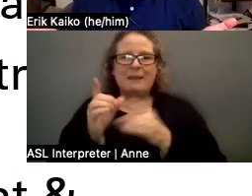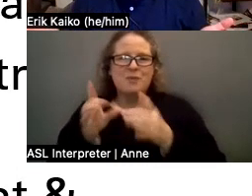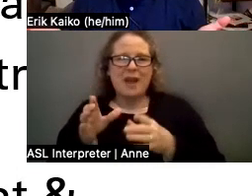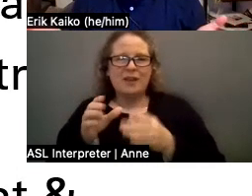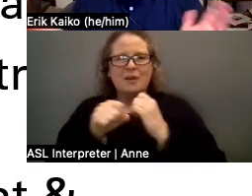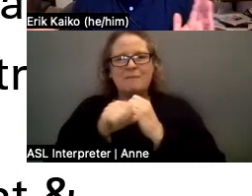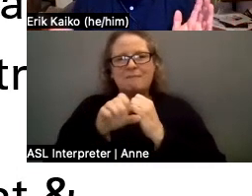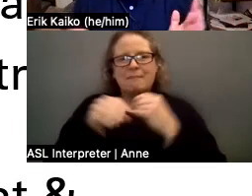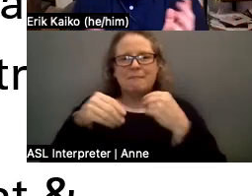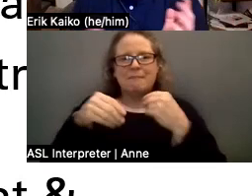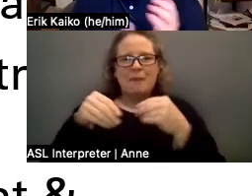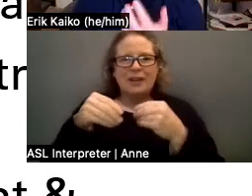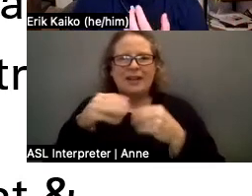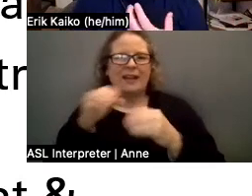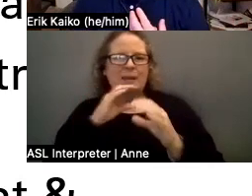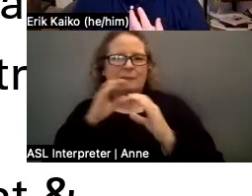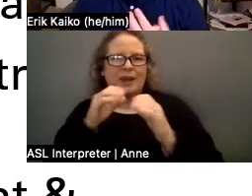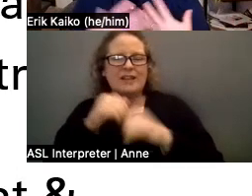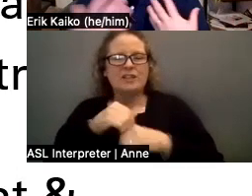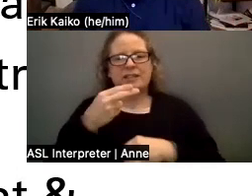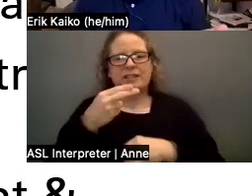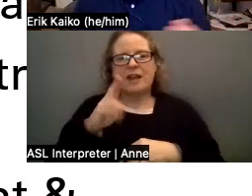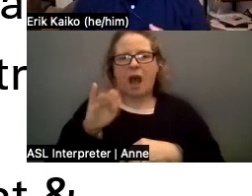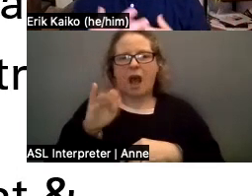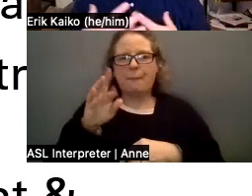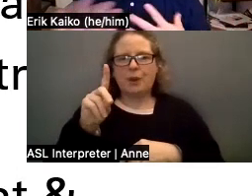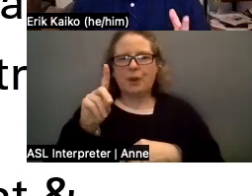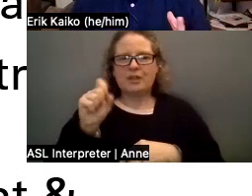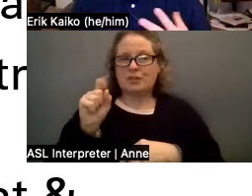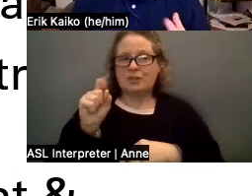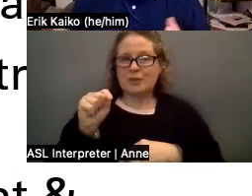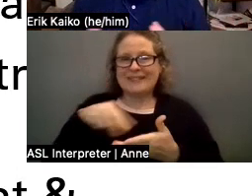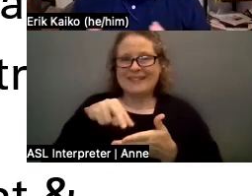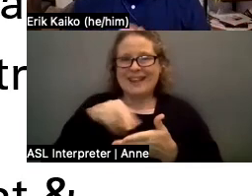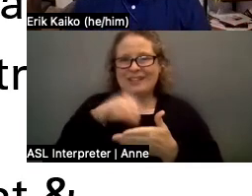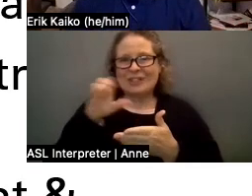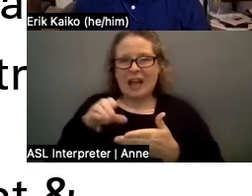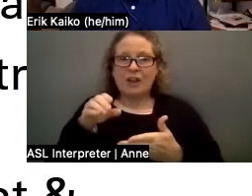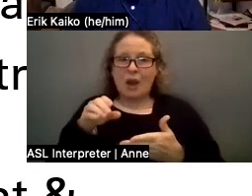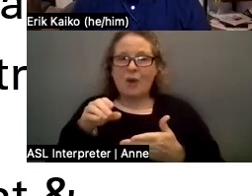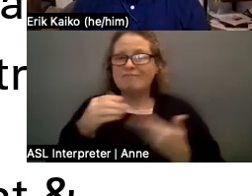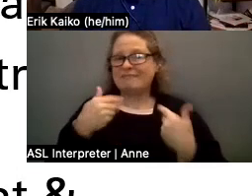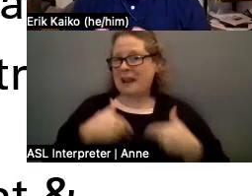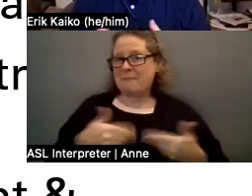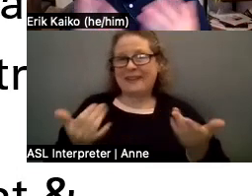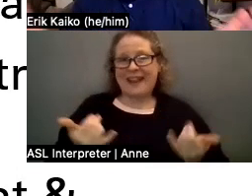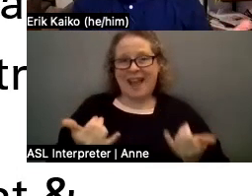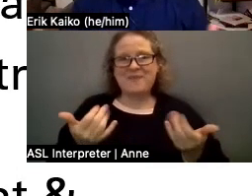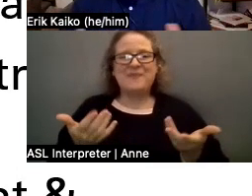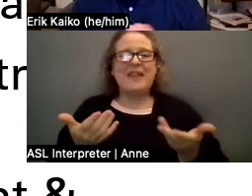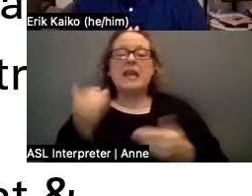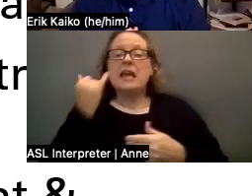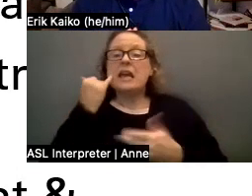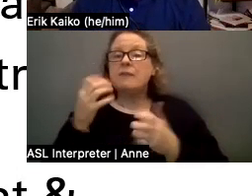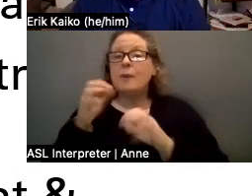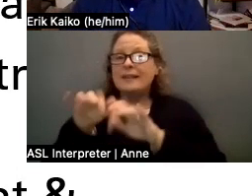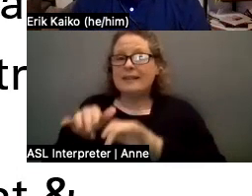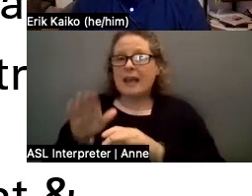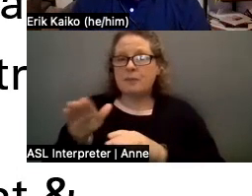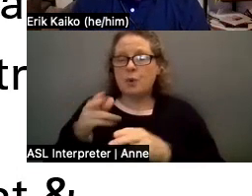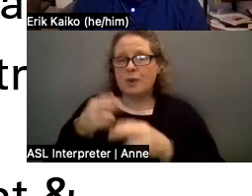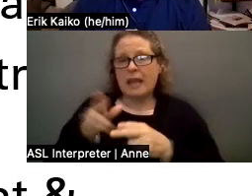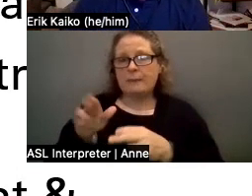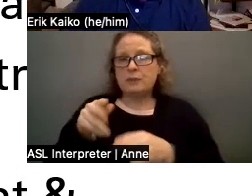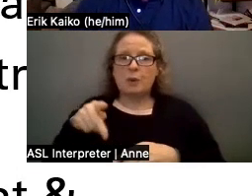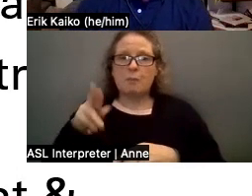want to take this time too, and in the chat, you want to drop a little bit about who you are, your name, your pronouns, and what type of artist and